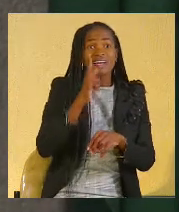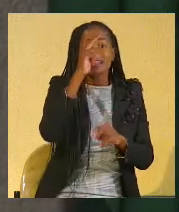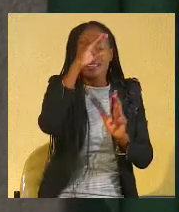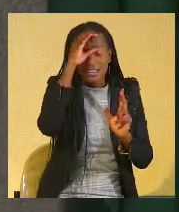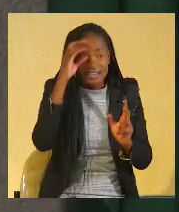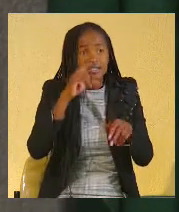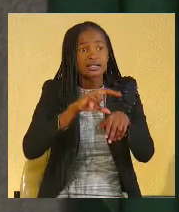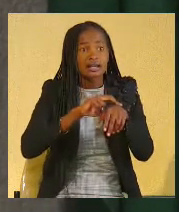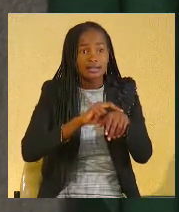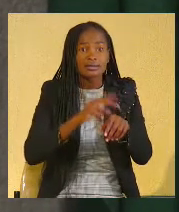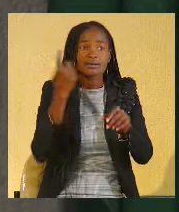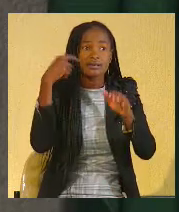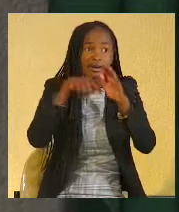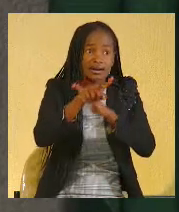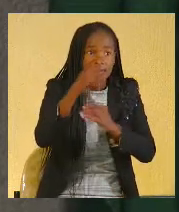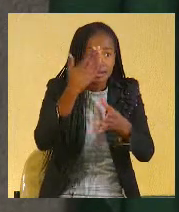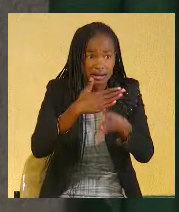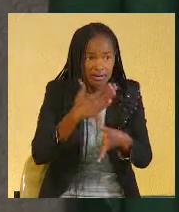have experienced that.